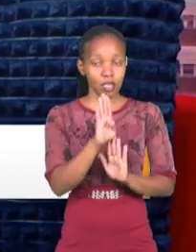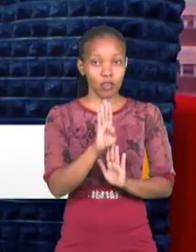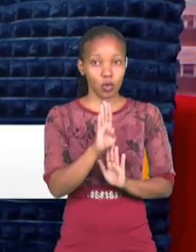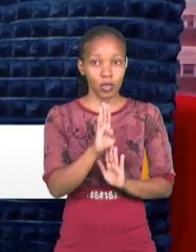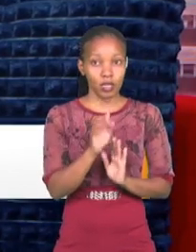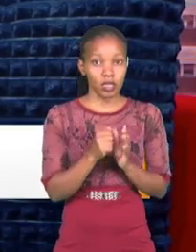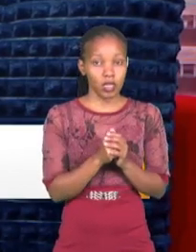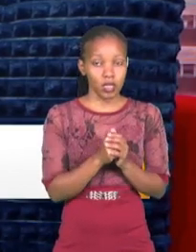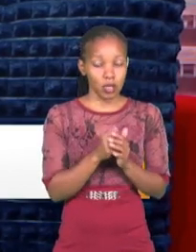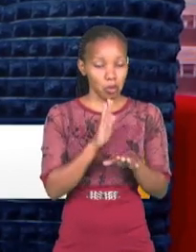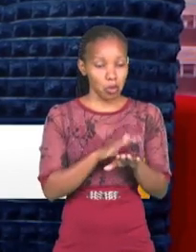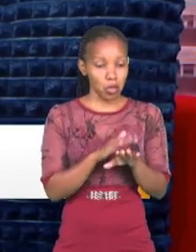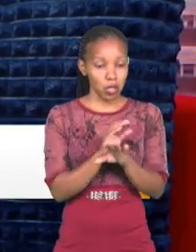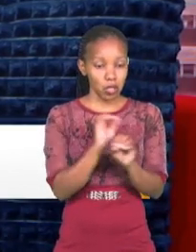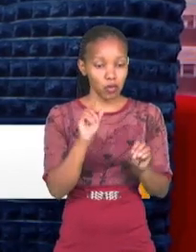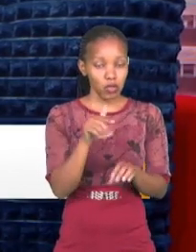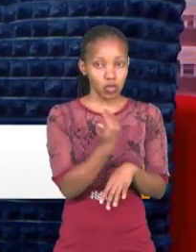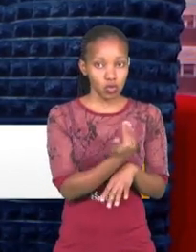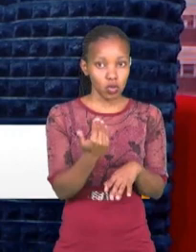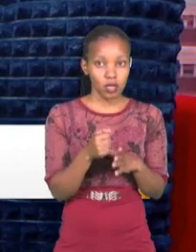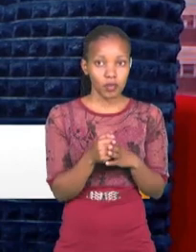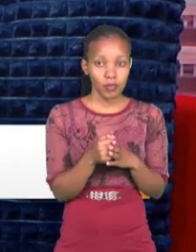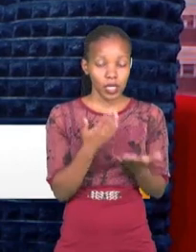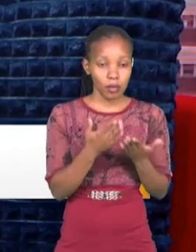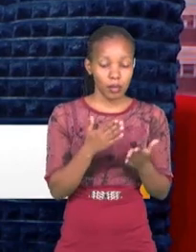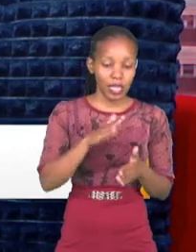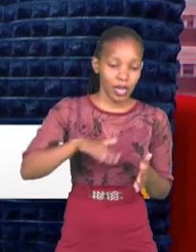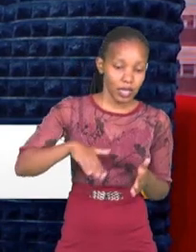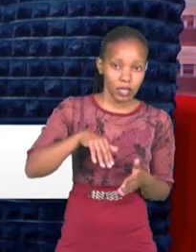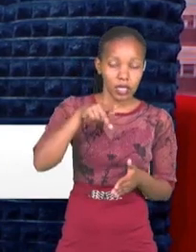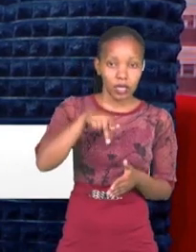the development is inappropriate for these children, like delayed puberty or